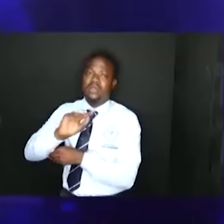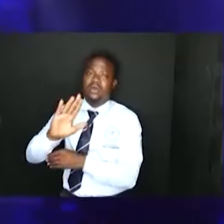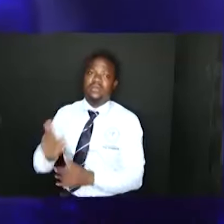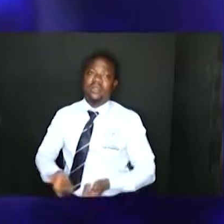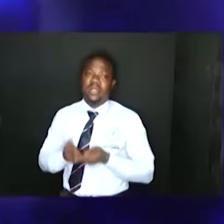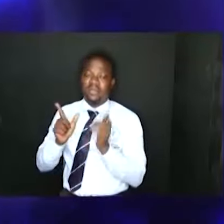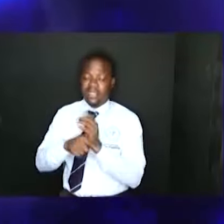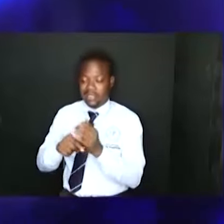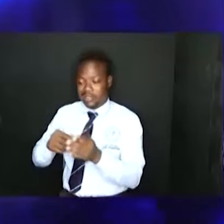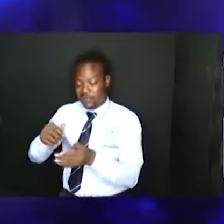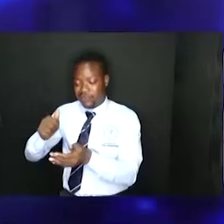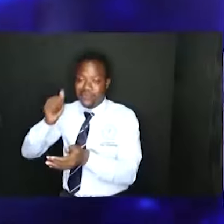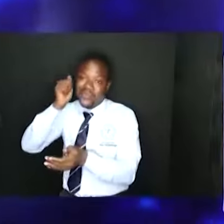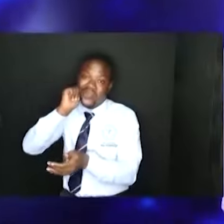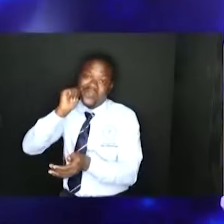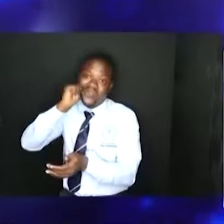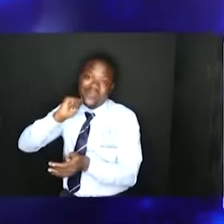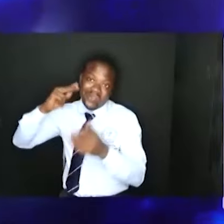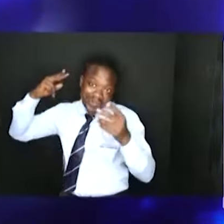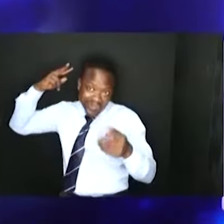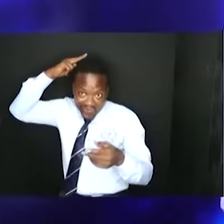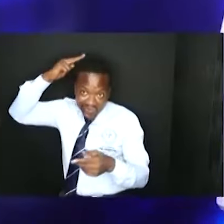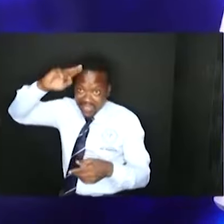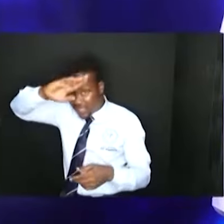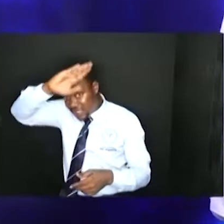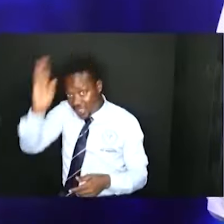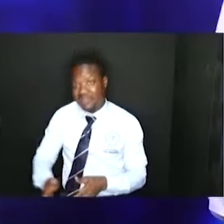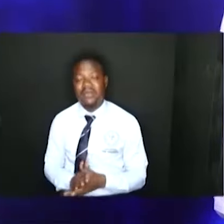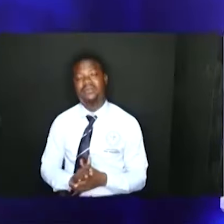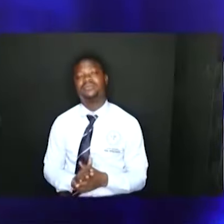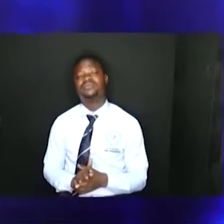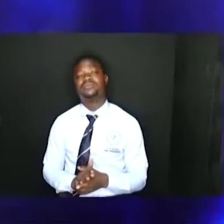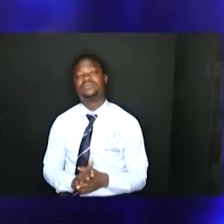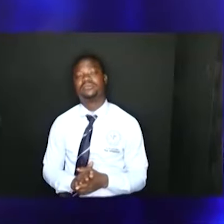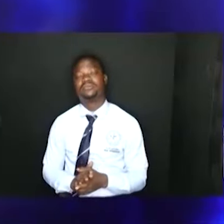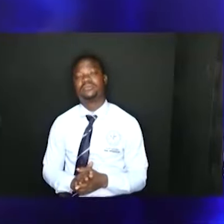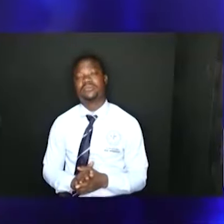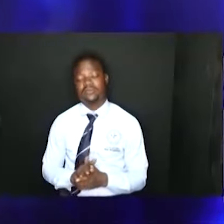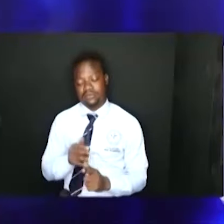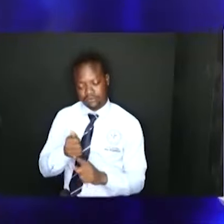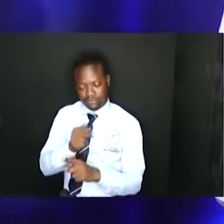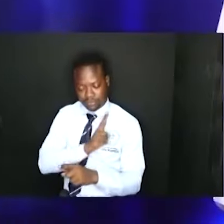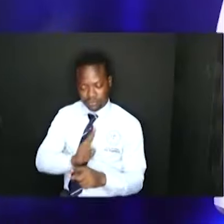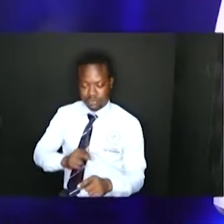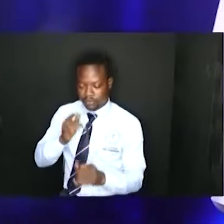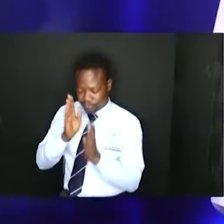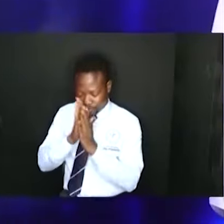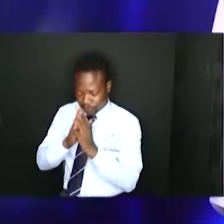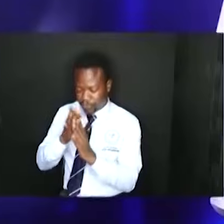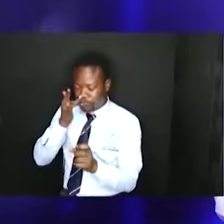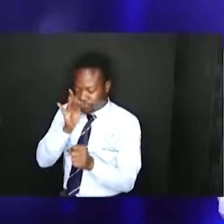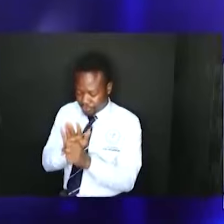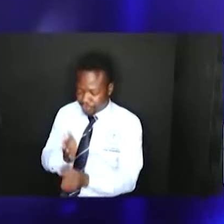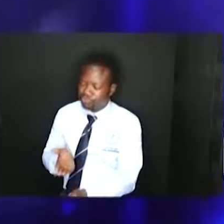ever be used on his head. Na o shebo se asafo urade se wo hwe wafna ma ne hunu na wo kai me na o